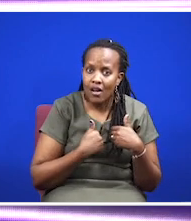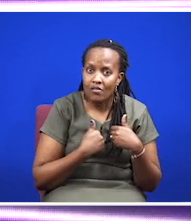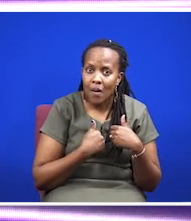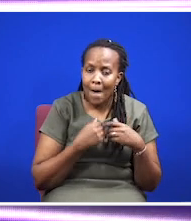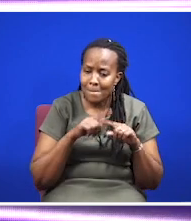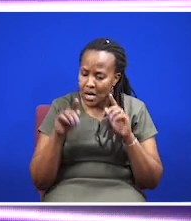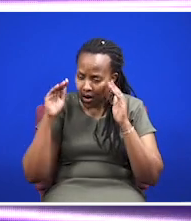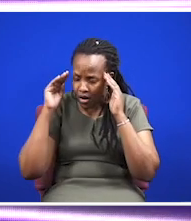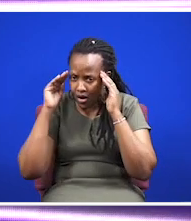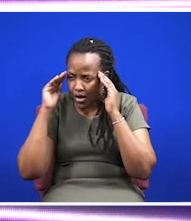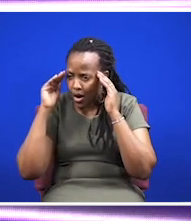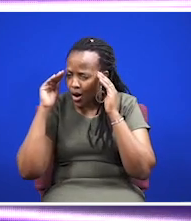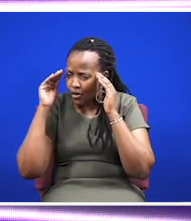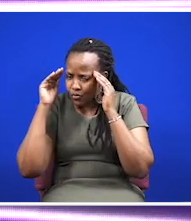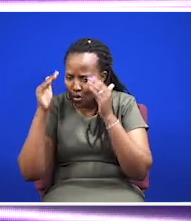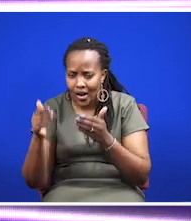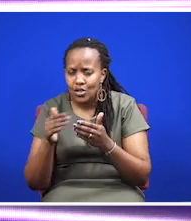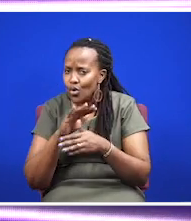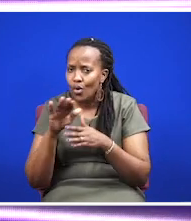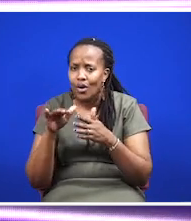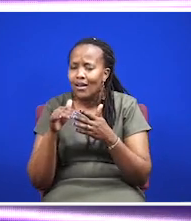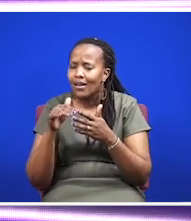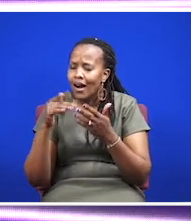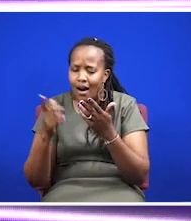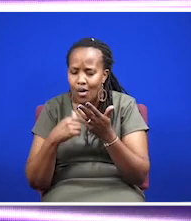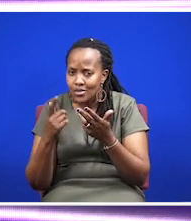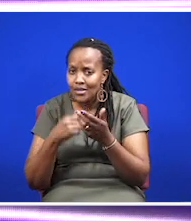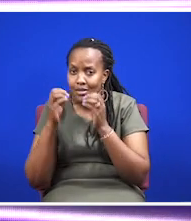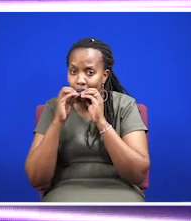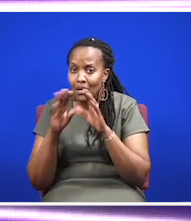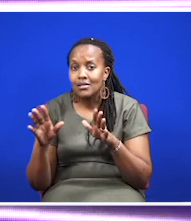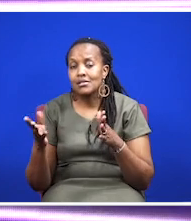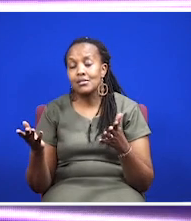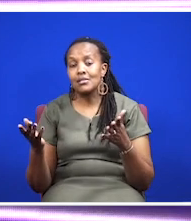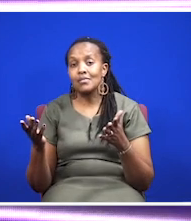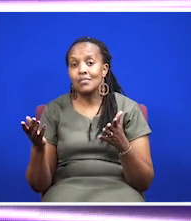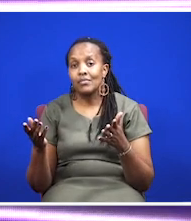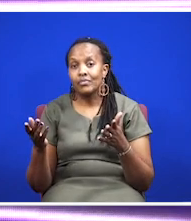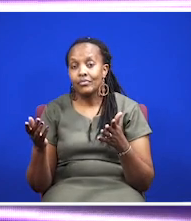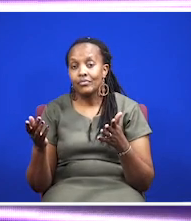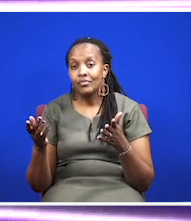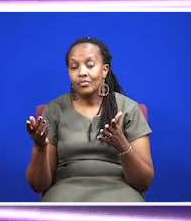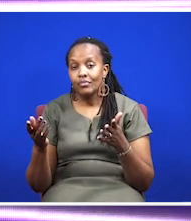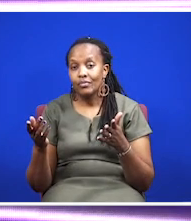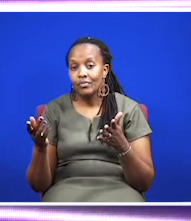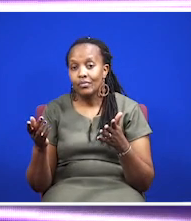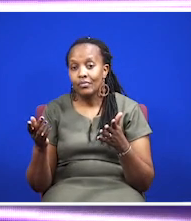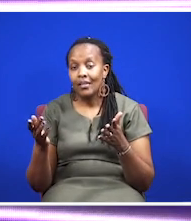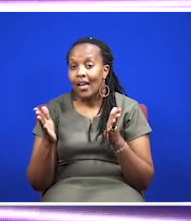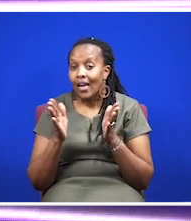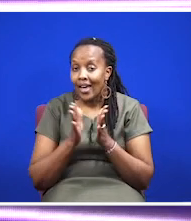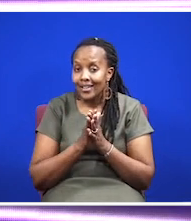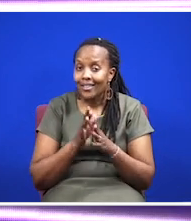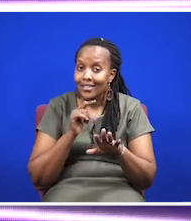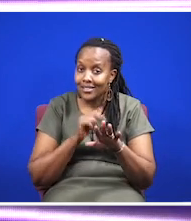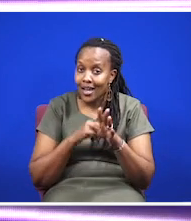for us. There is need for this discipline of counting the many blessings that God has brought our way. And